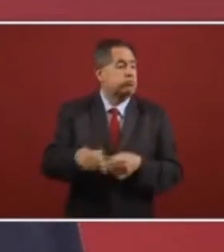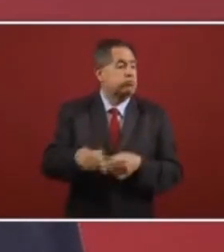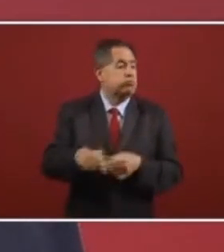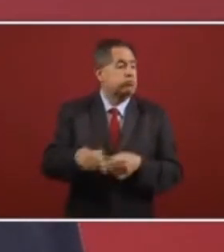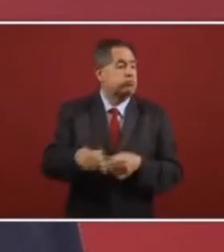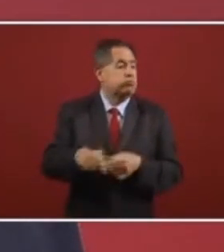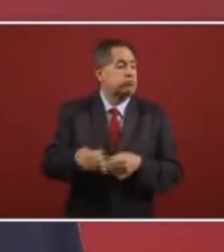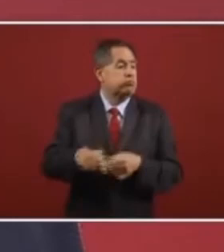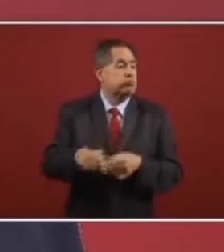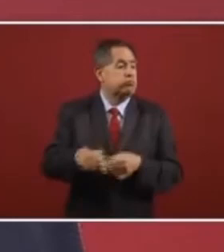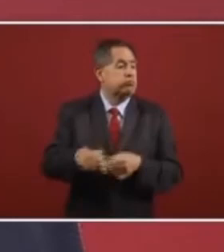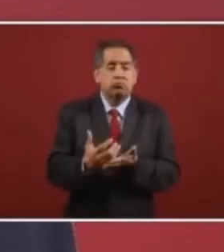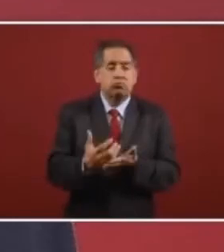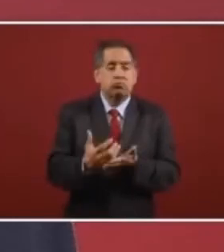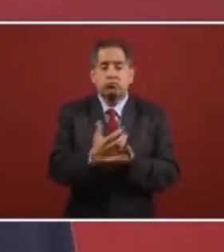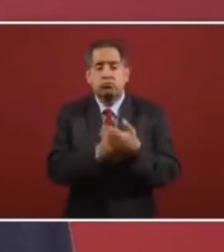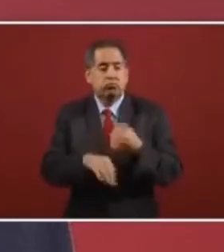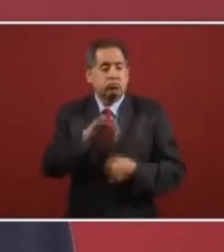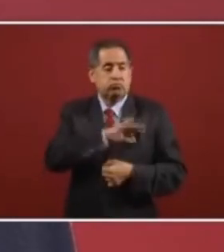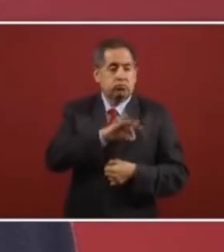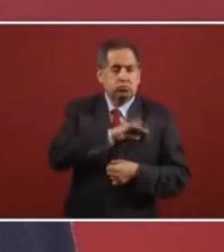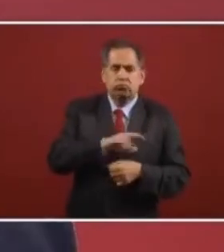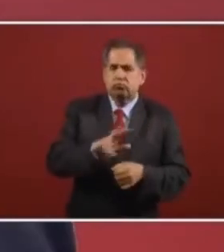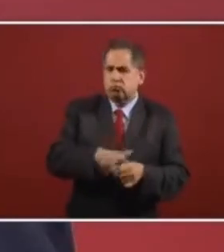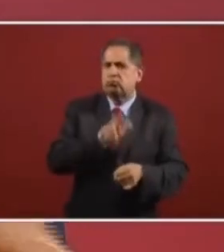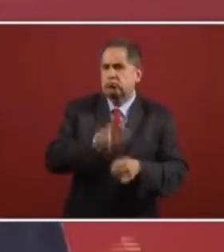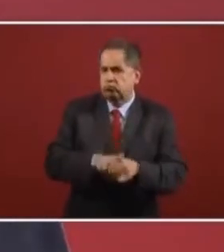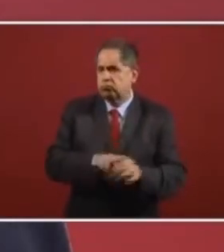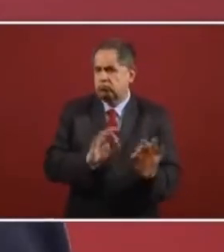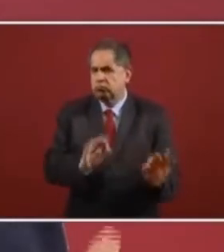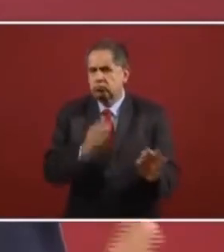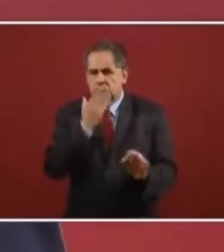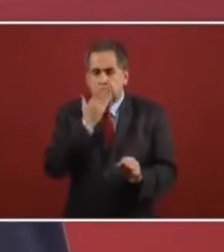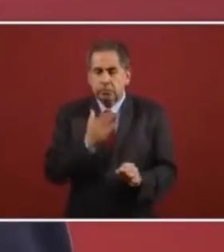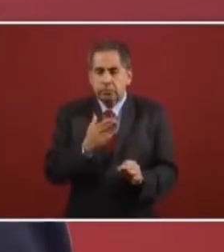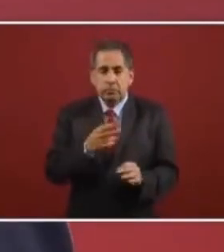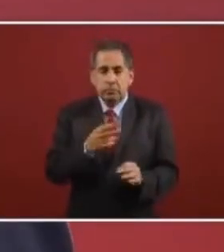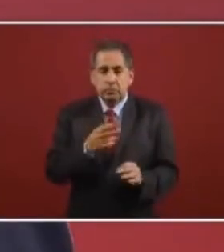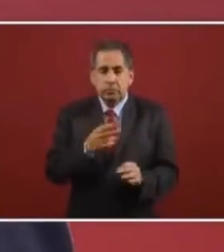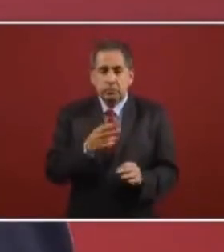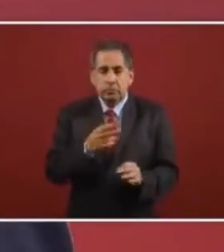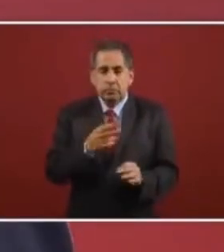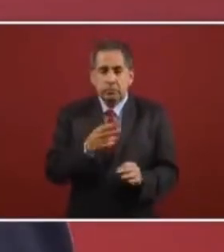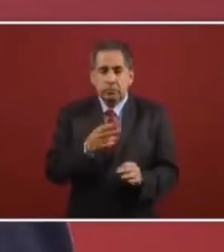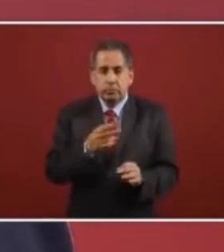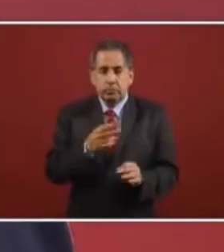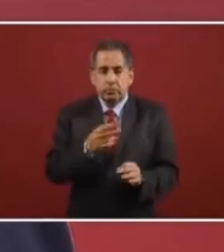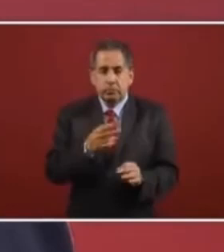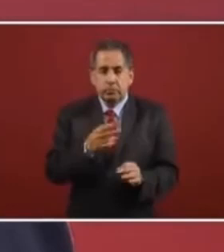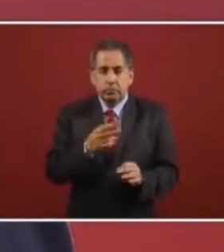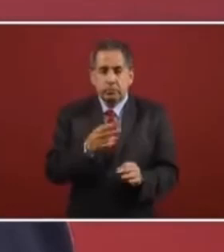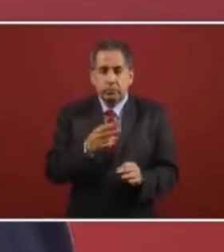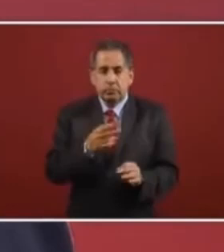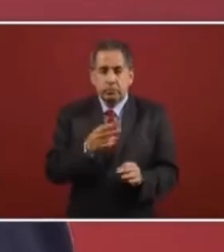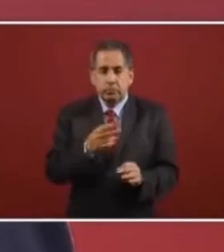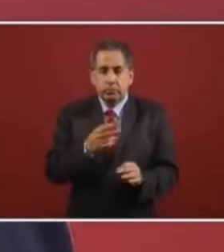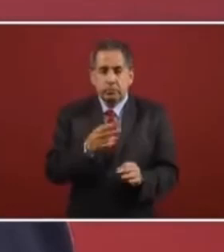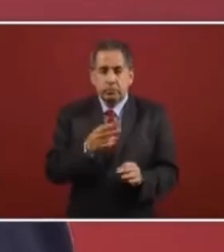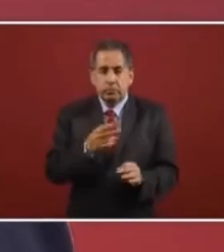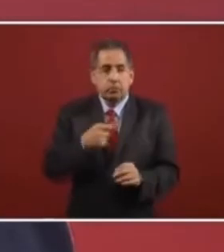with reasonable utilities, y que tenemos que cuidar and that we need to be